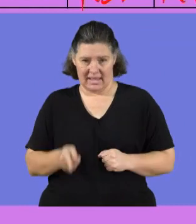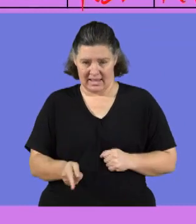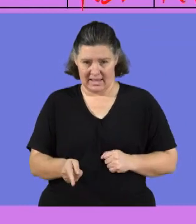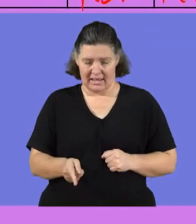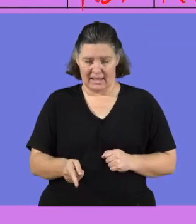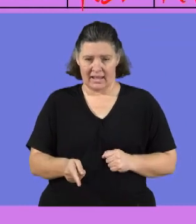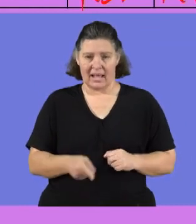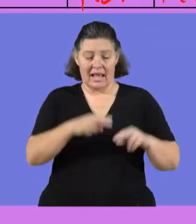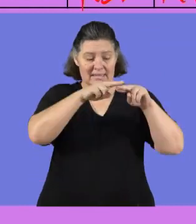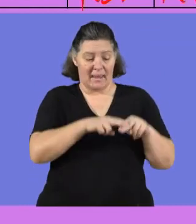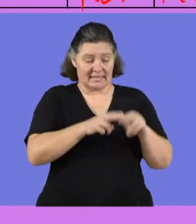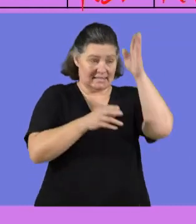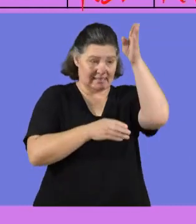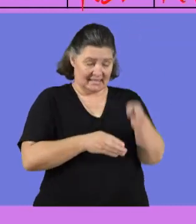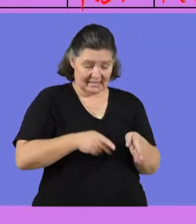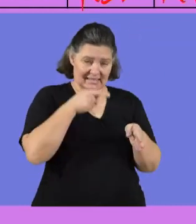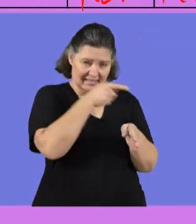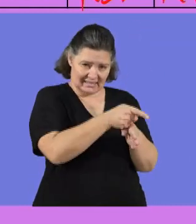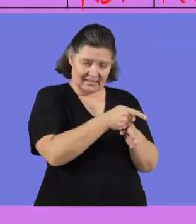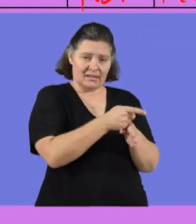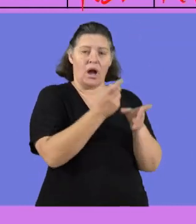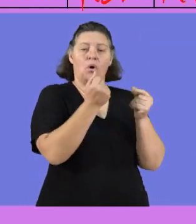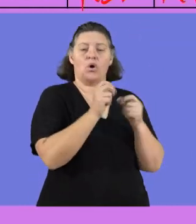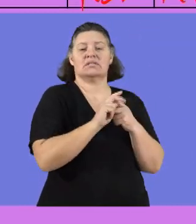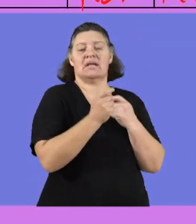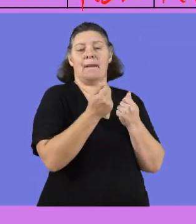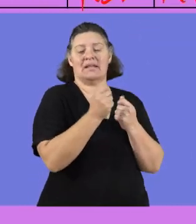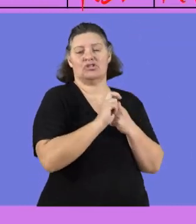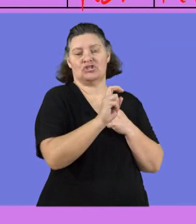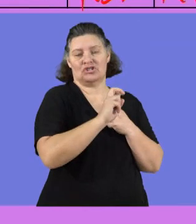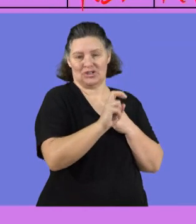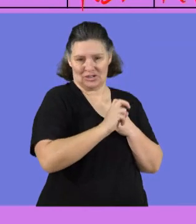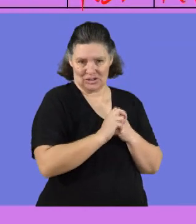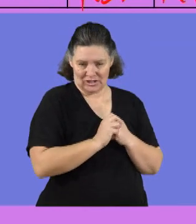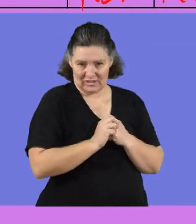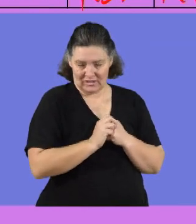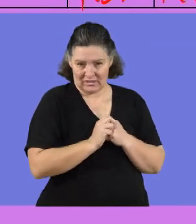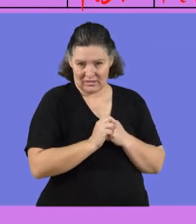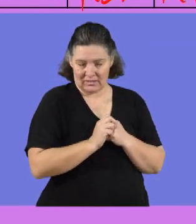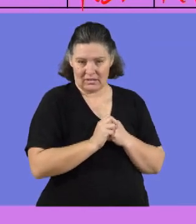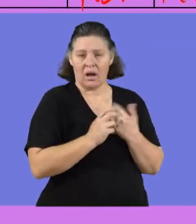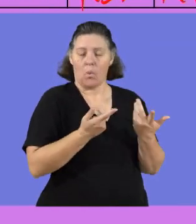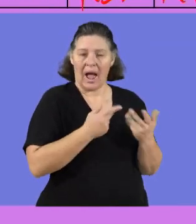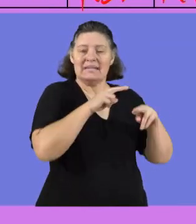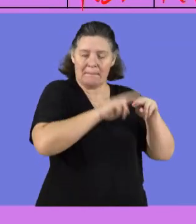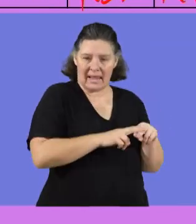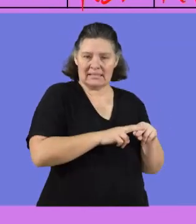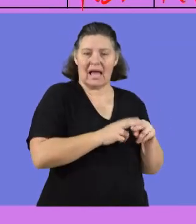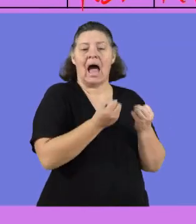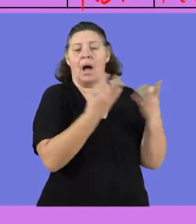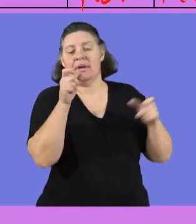then be the number of people. And the dependent variable is the cost of transport, because the cost of